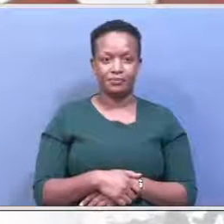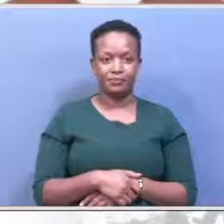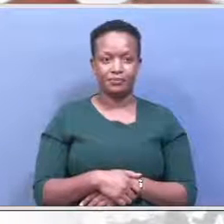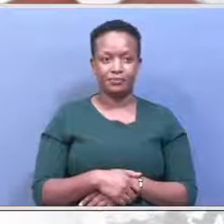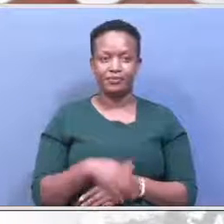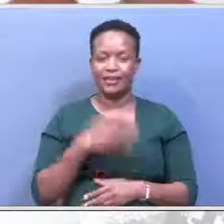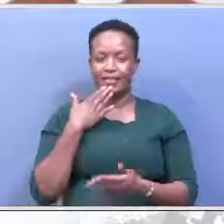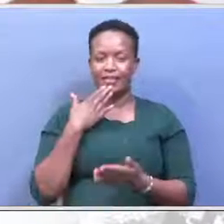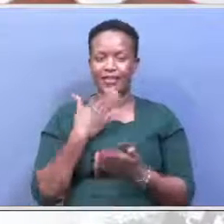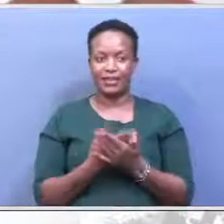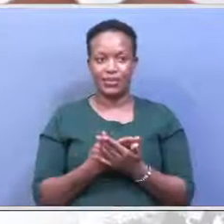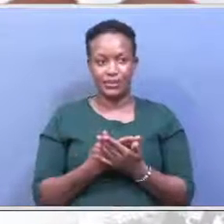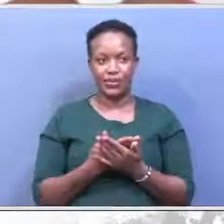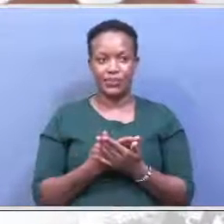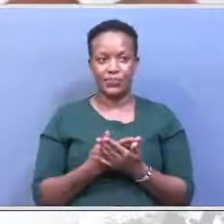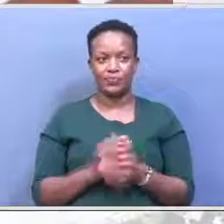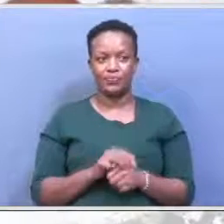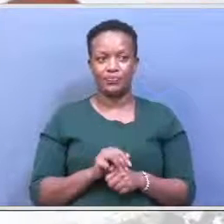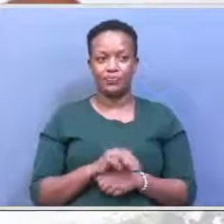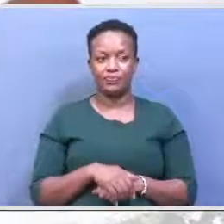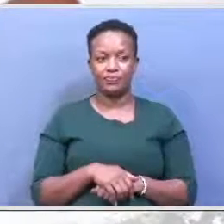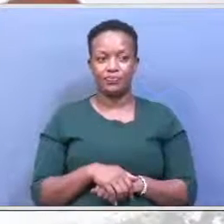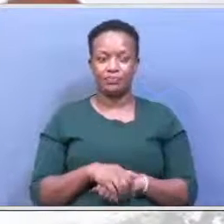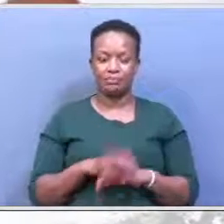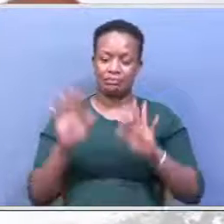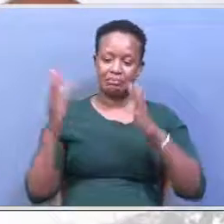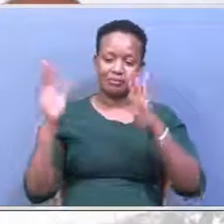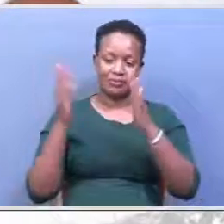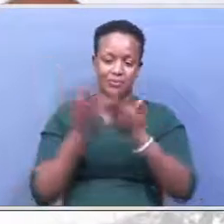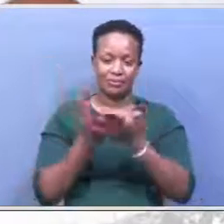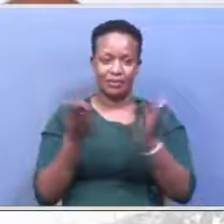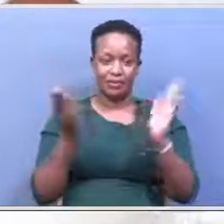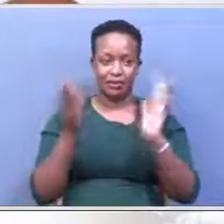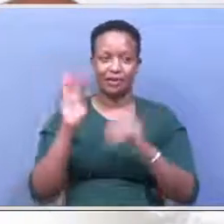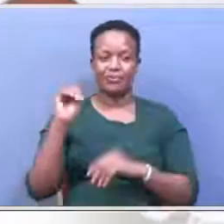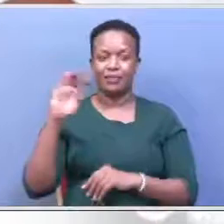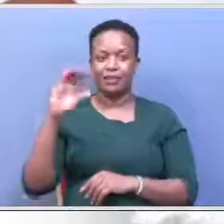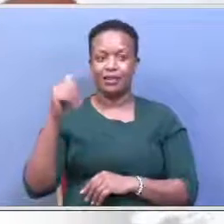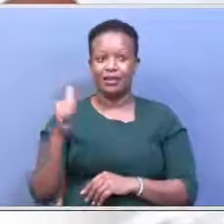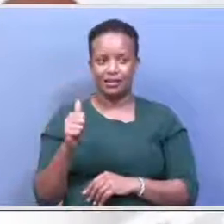Asante sana. Thank you very much. A clap for the MCAs.